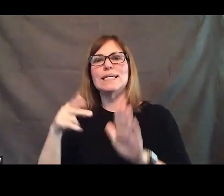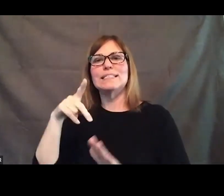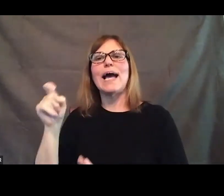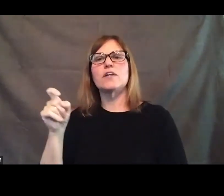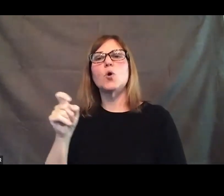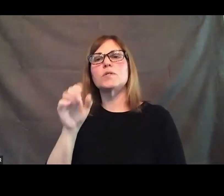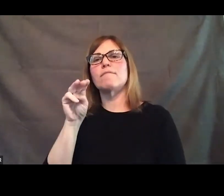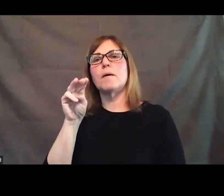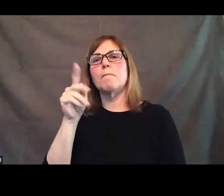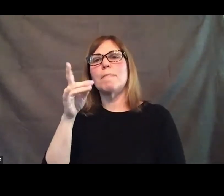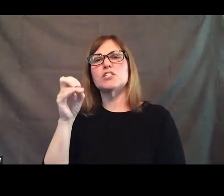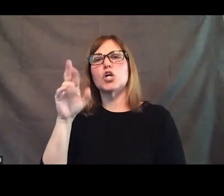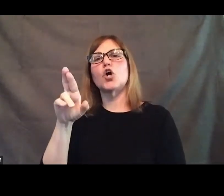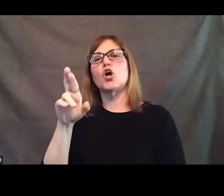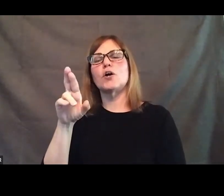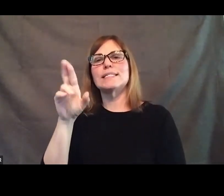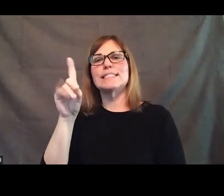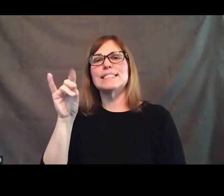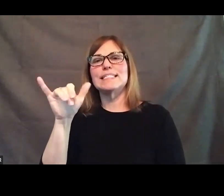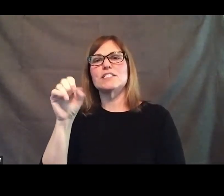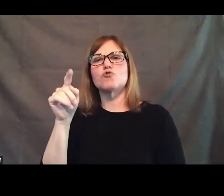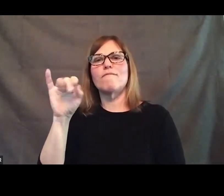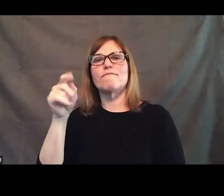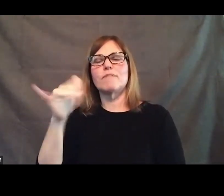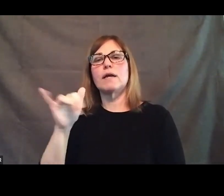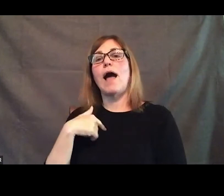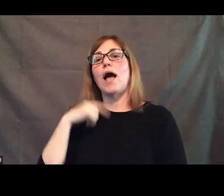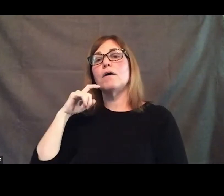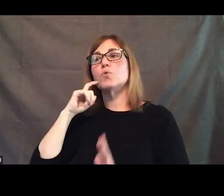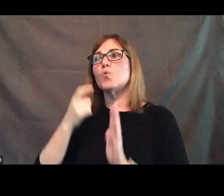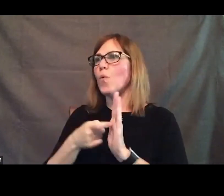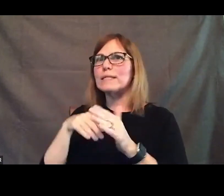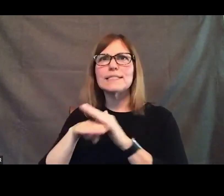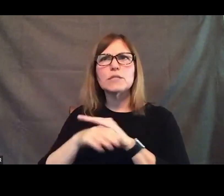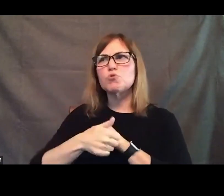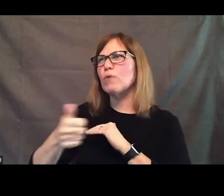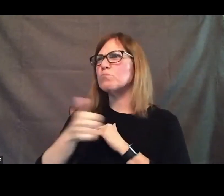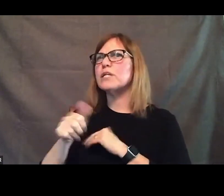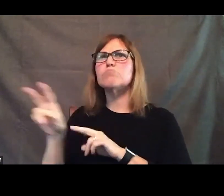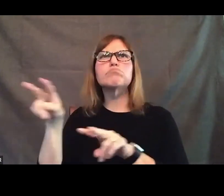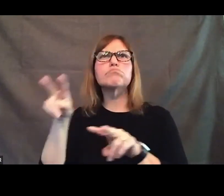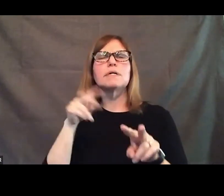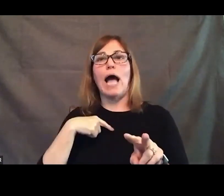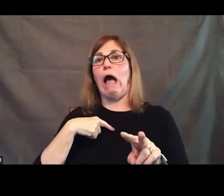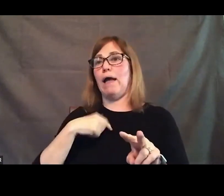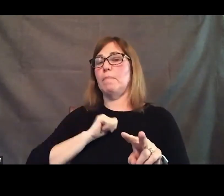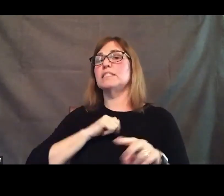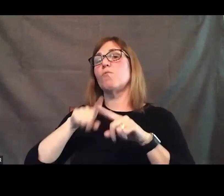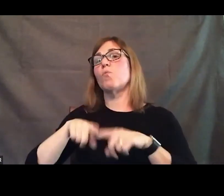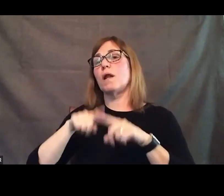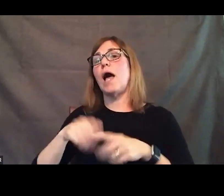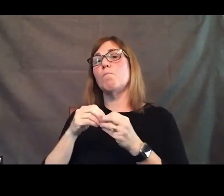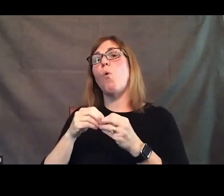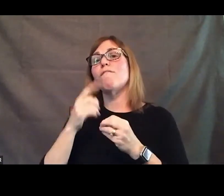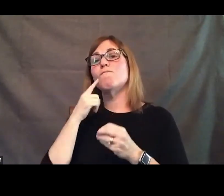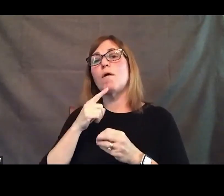dystrophy. I then began to notice inaccessible transportation features as I relied more on public transportation. This